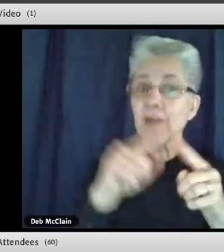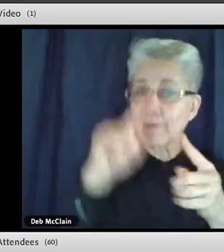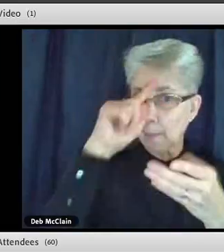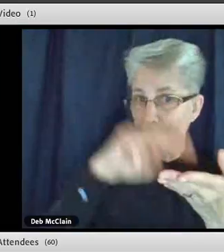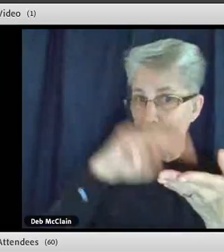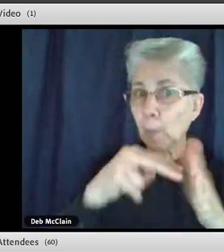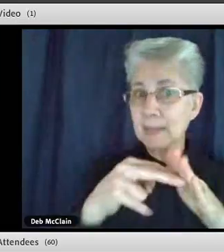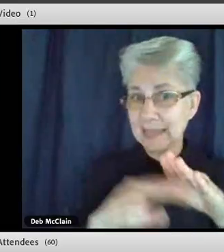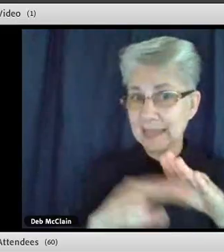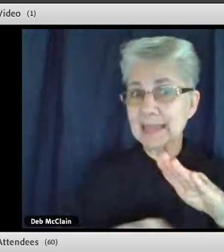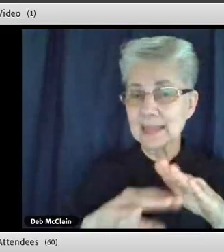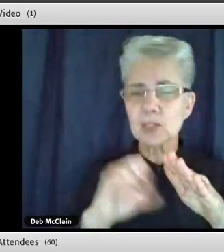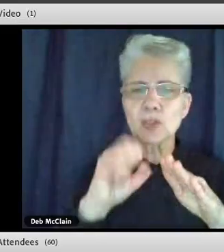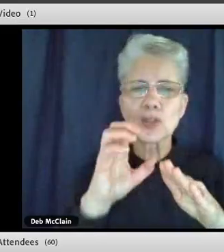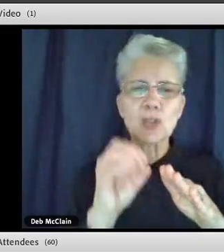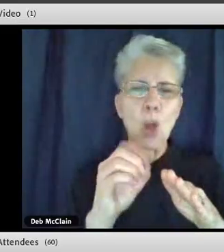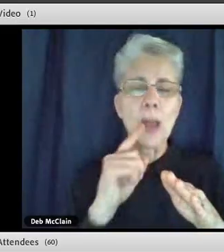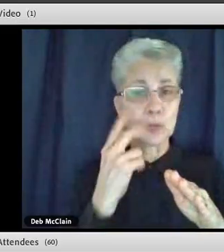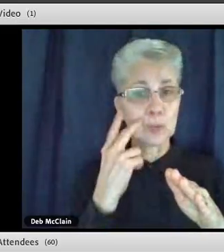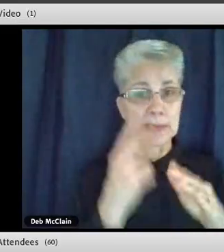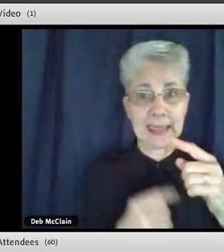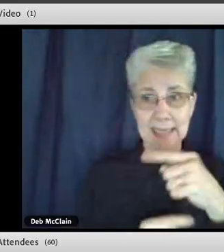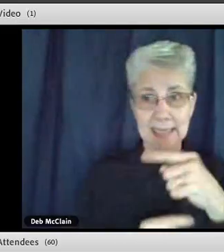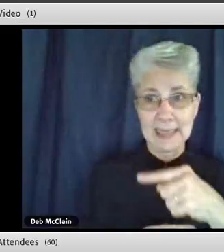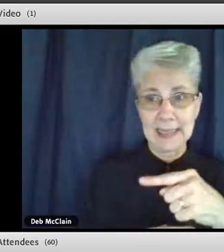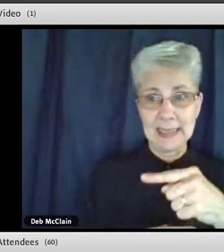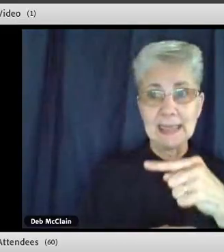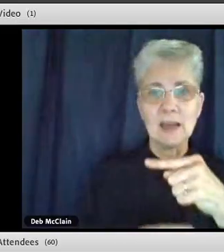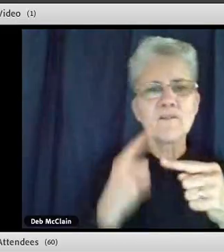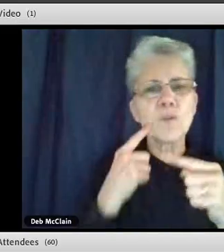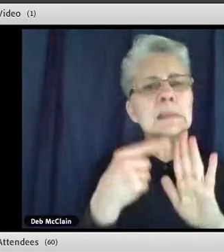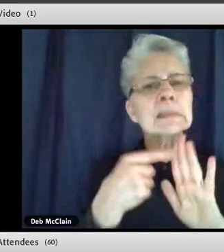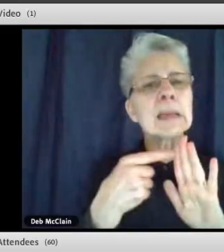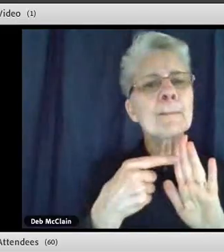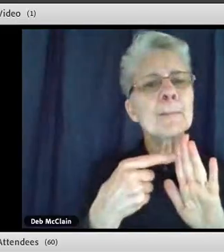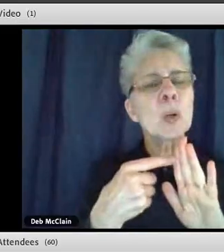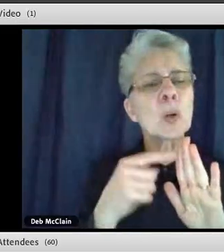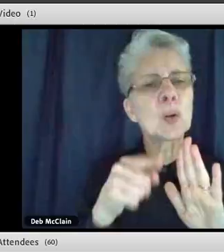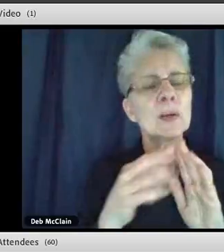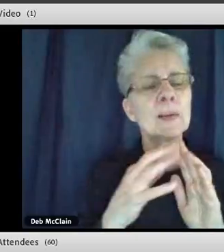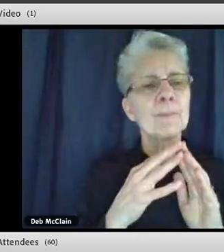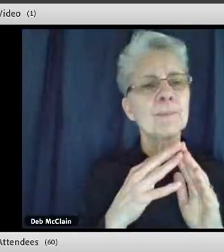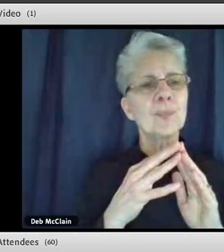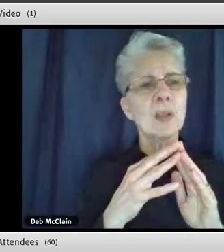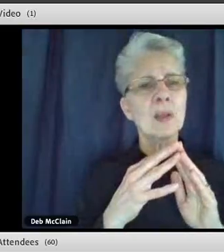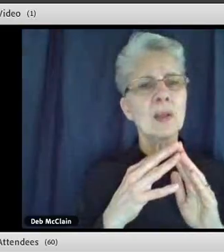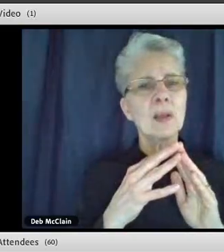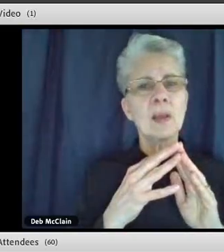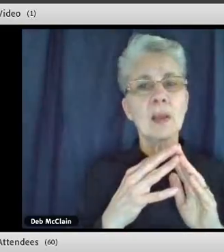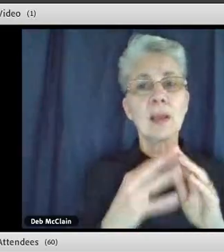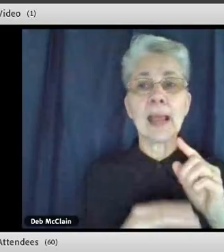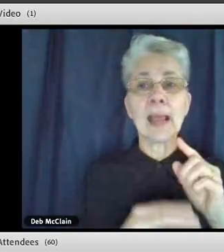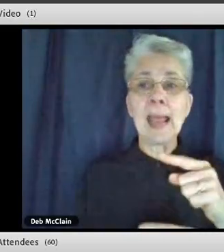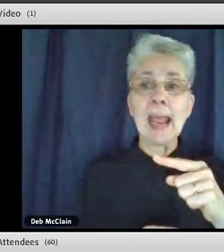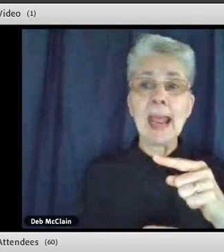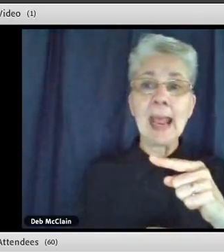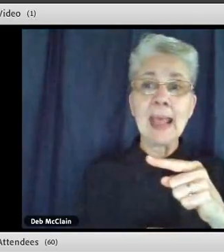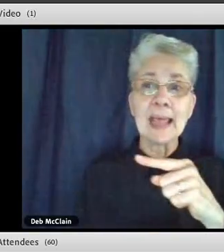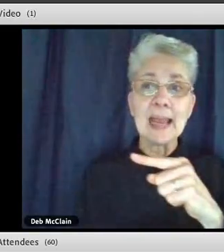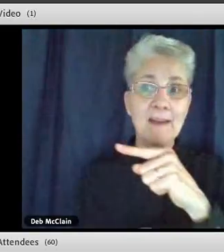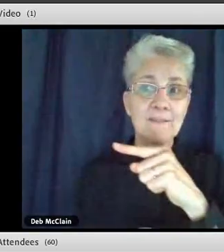so as you can see here, like just as an example, in the upper left-hand corner where it says metadata